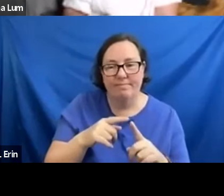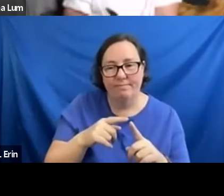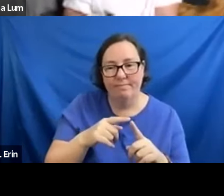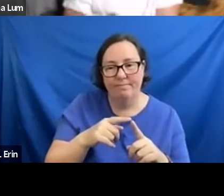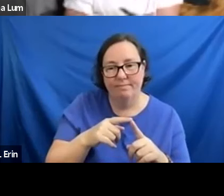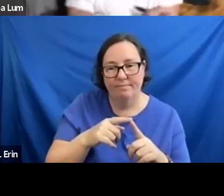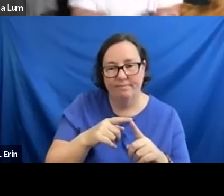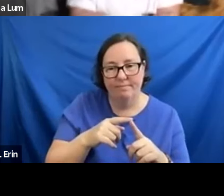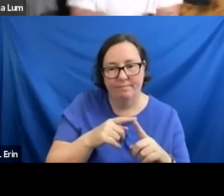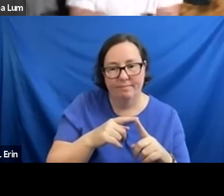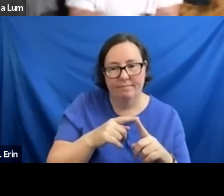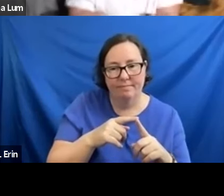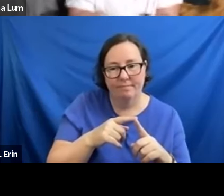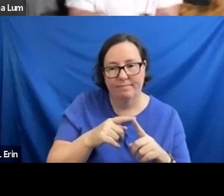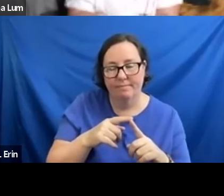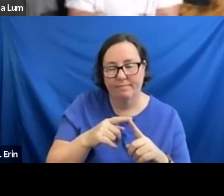You're cute.